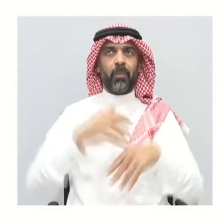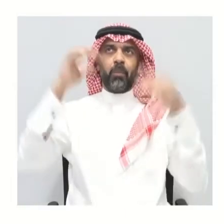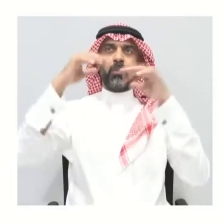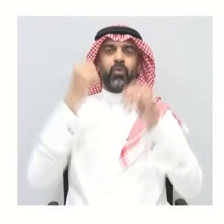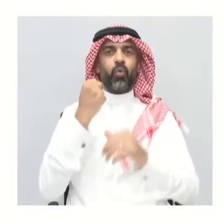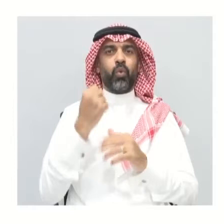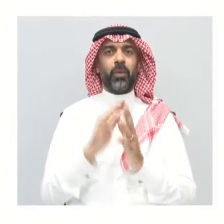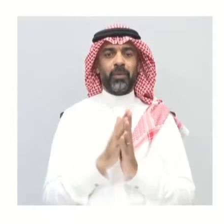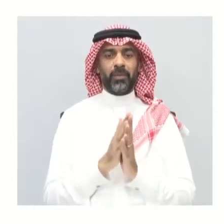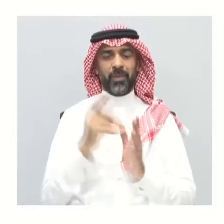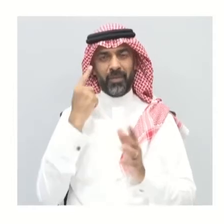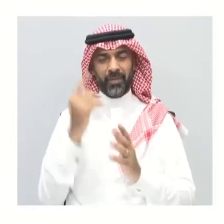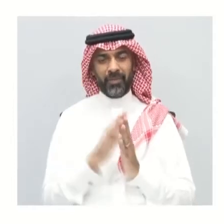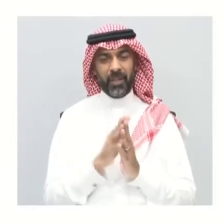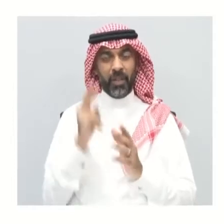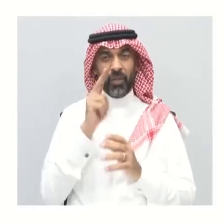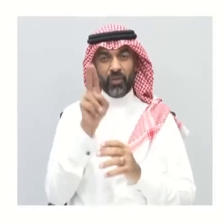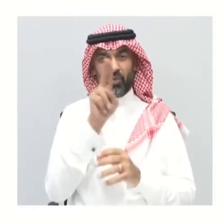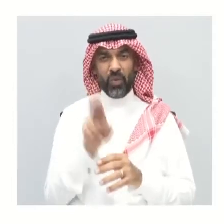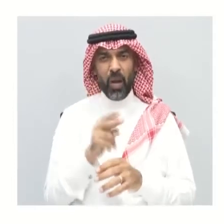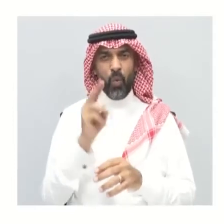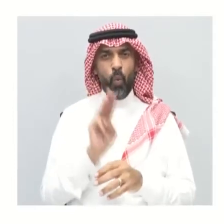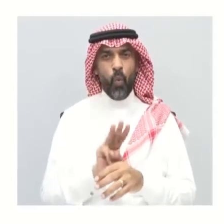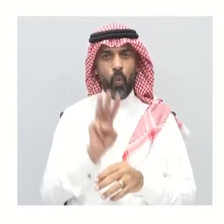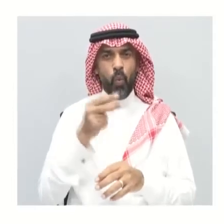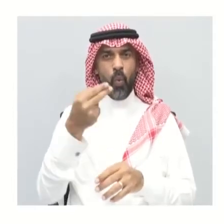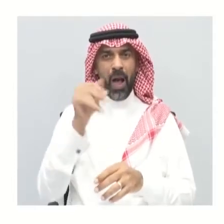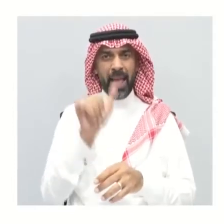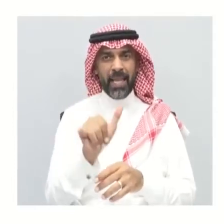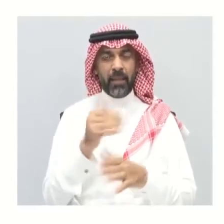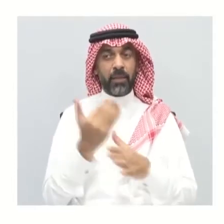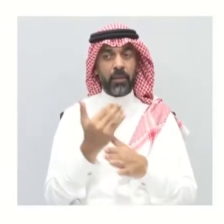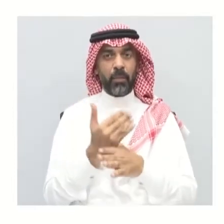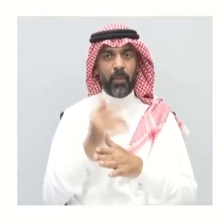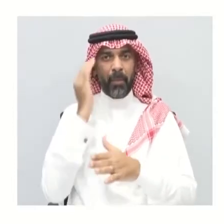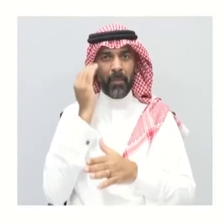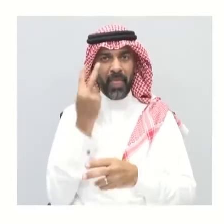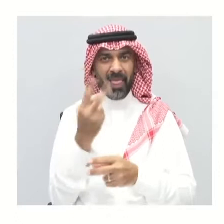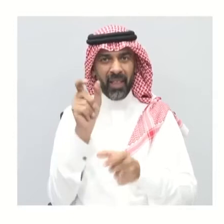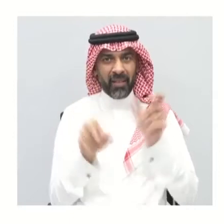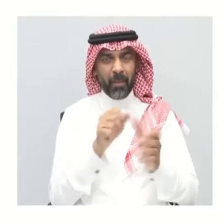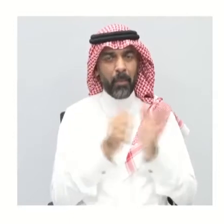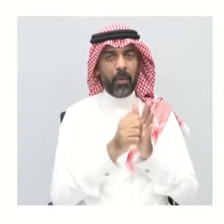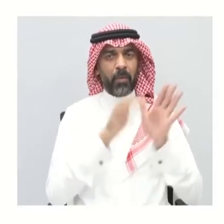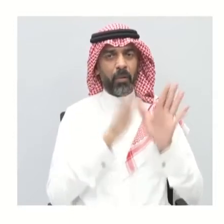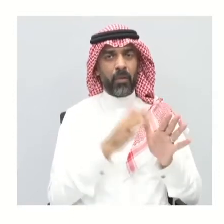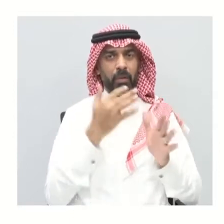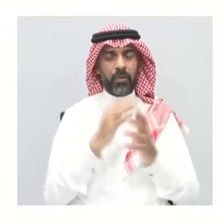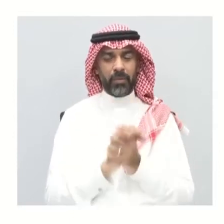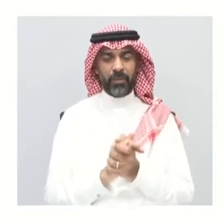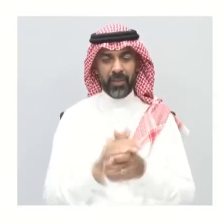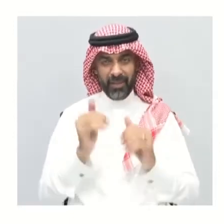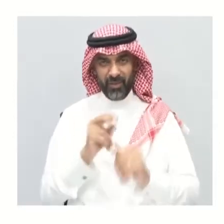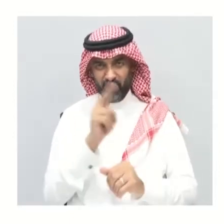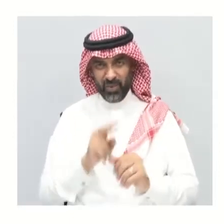together. Why did Judy and Lean stay home all week? And the second question is, how did